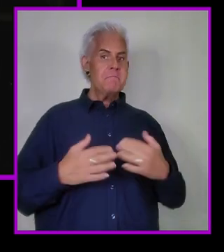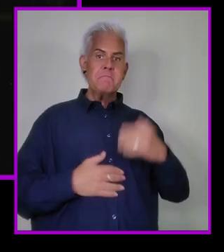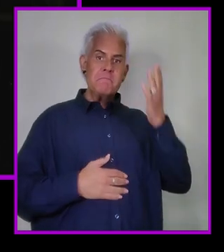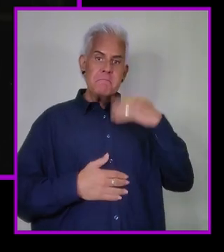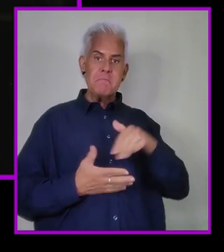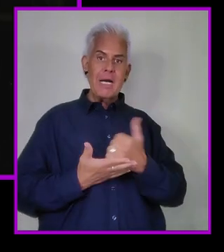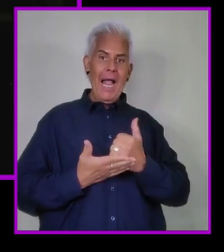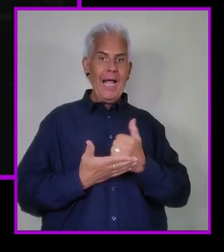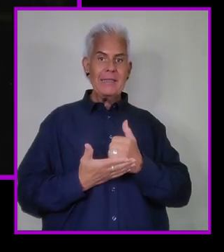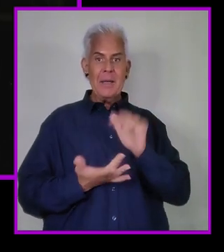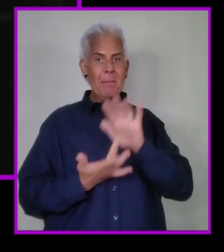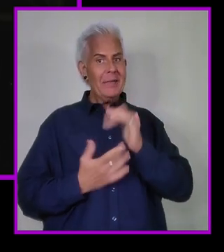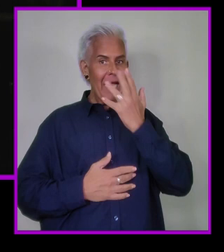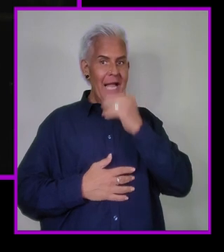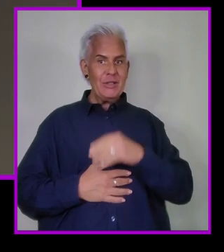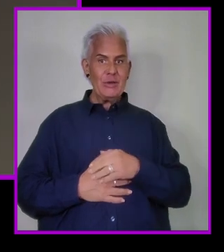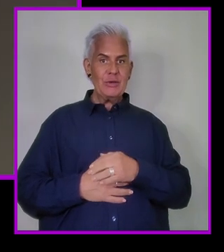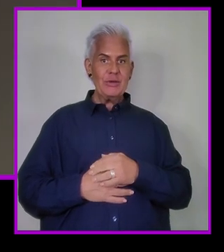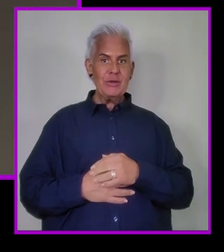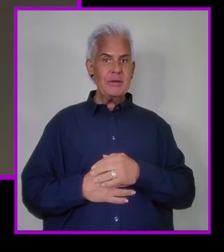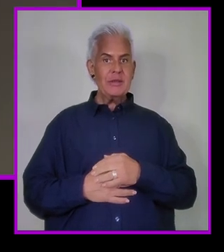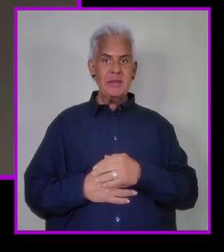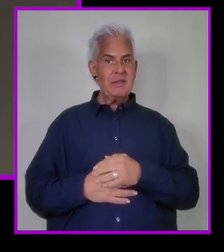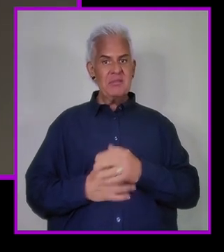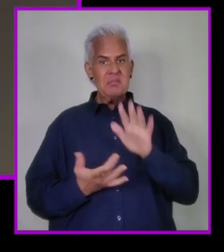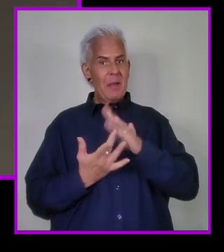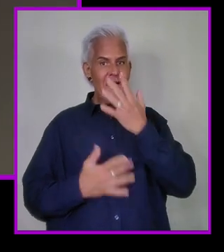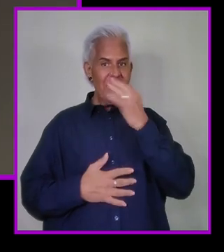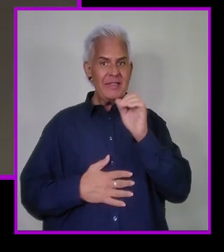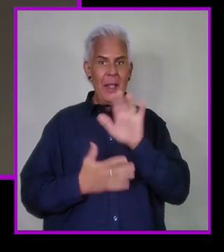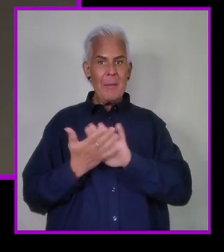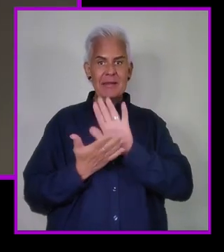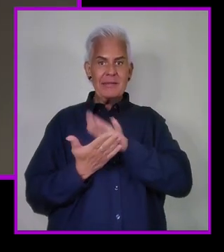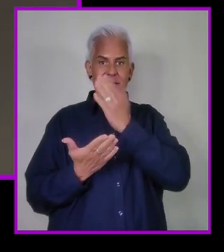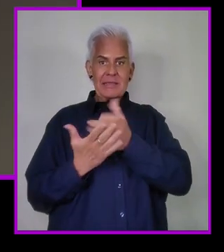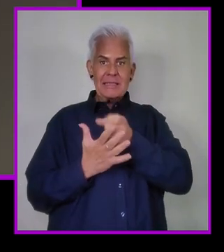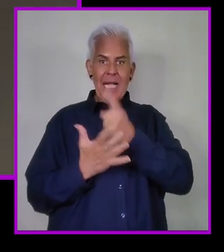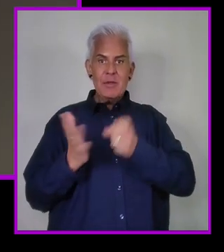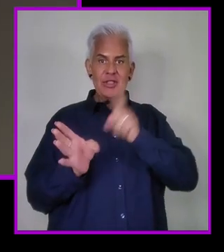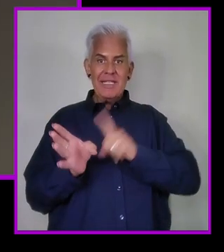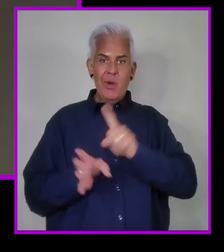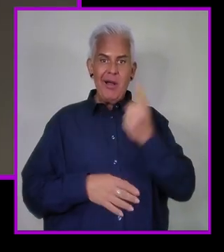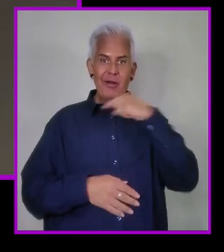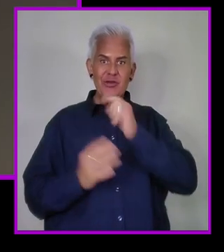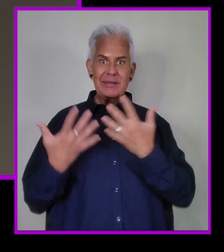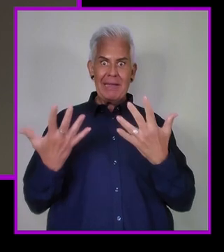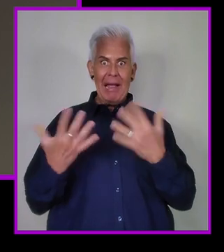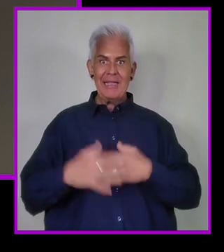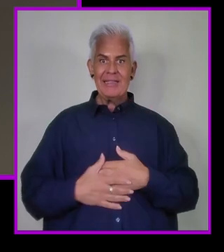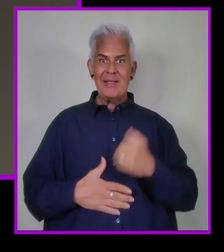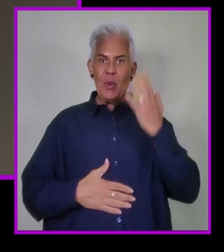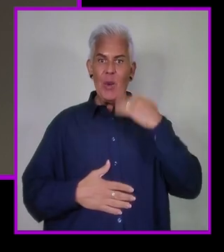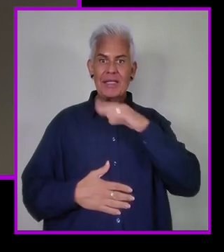white, gay, middle-aged, in my mid-50s, which is about 110 in disabled years,